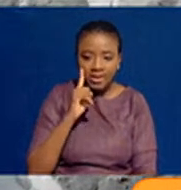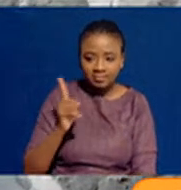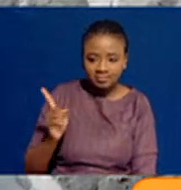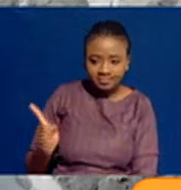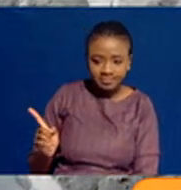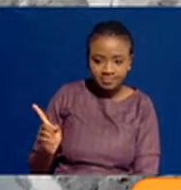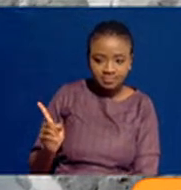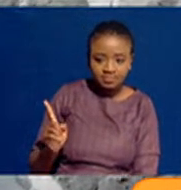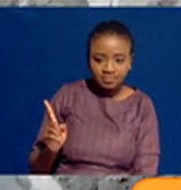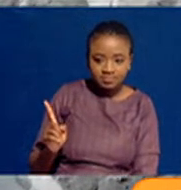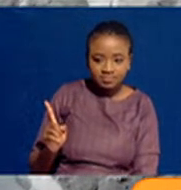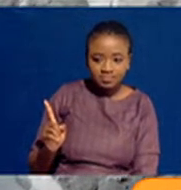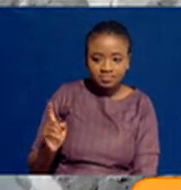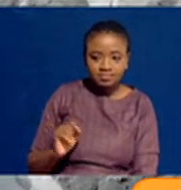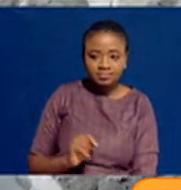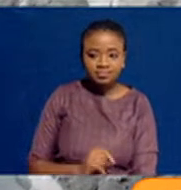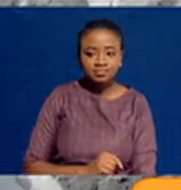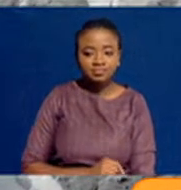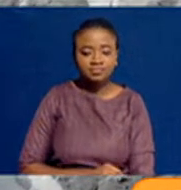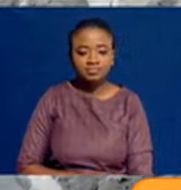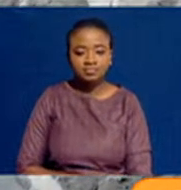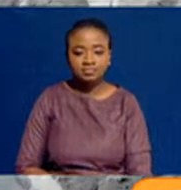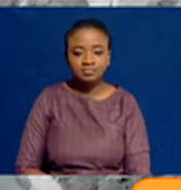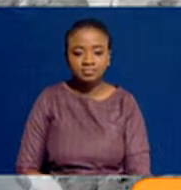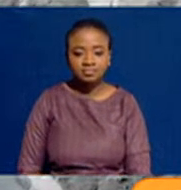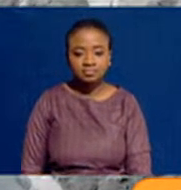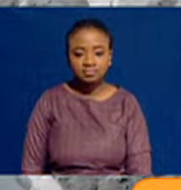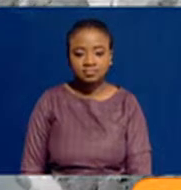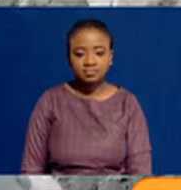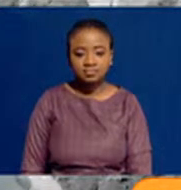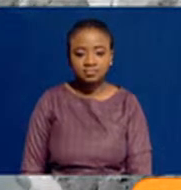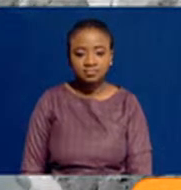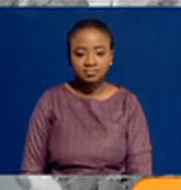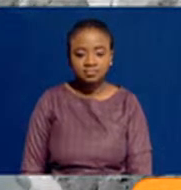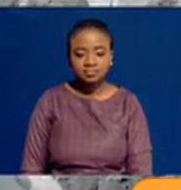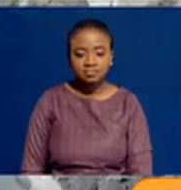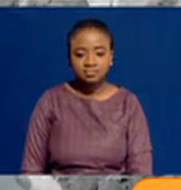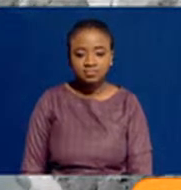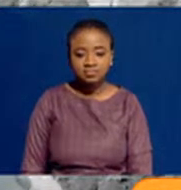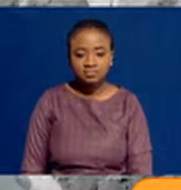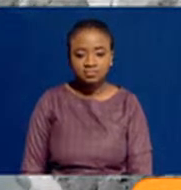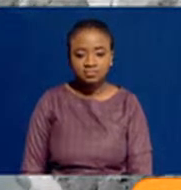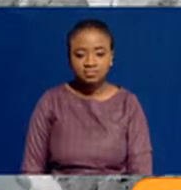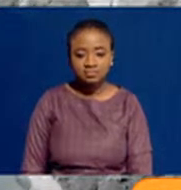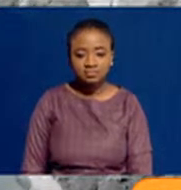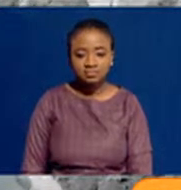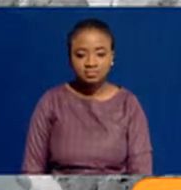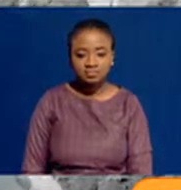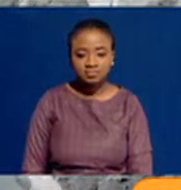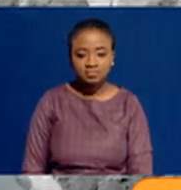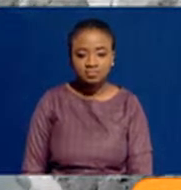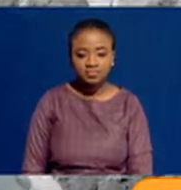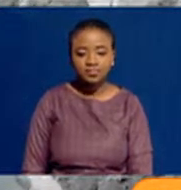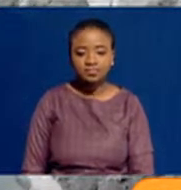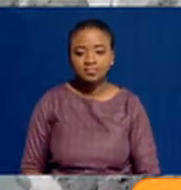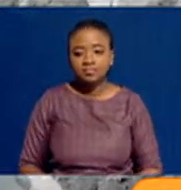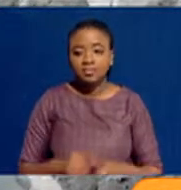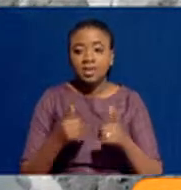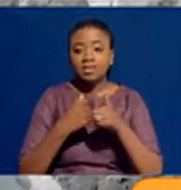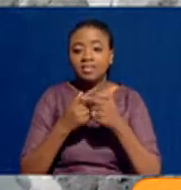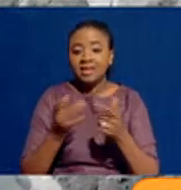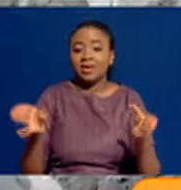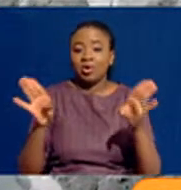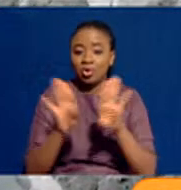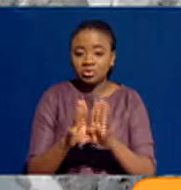term, beginning the 23rd to the 26th of March 2023 and close for a two-week holiday from 22nd